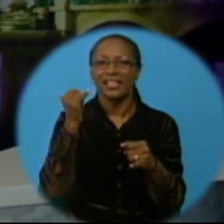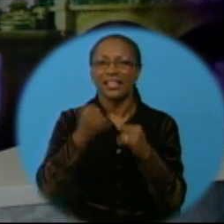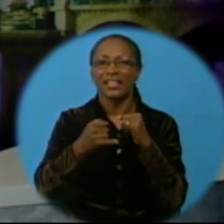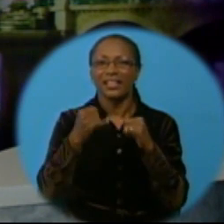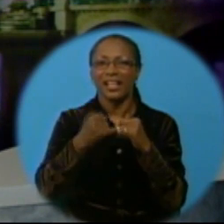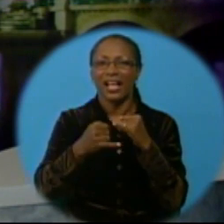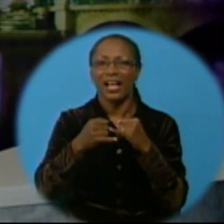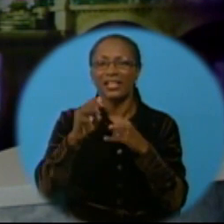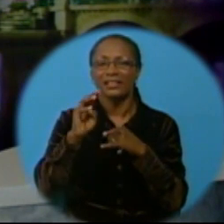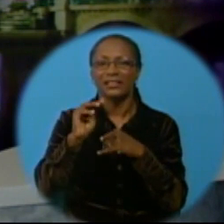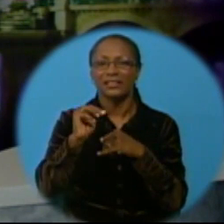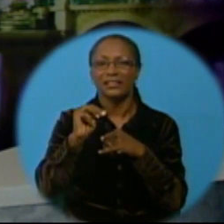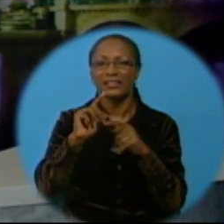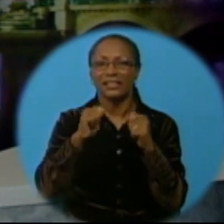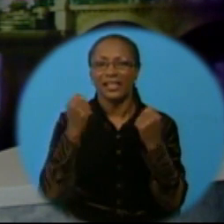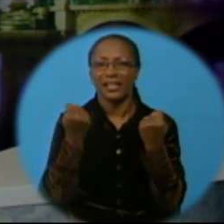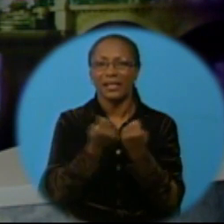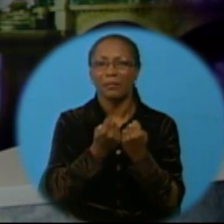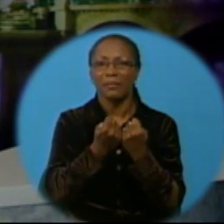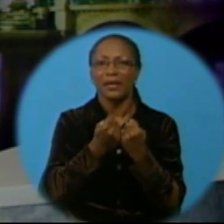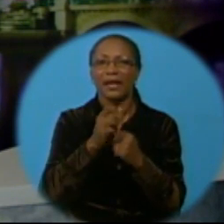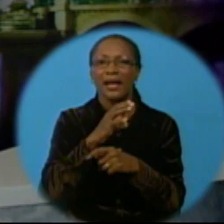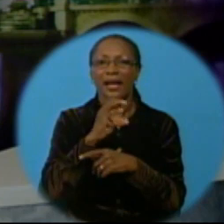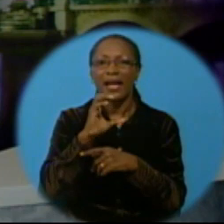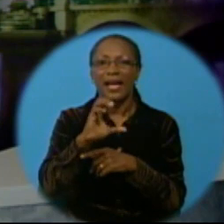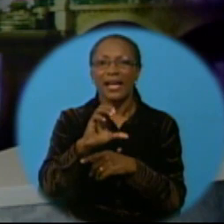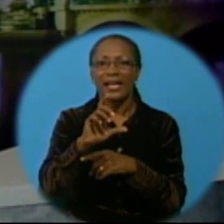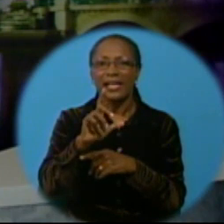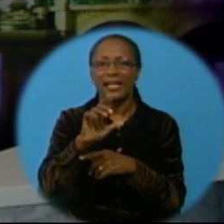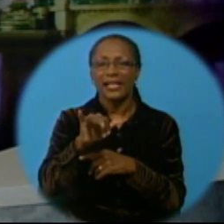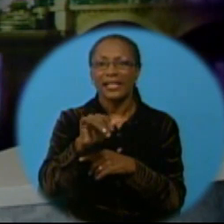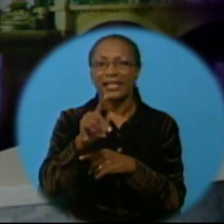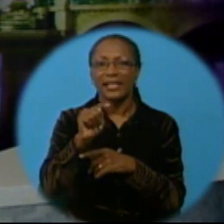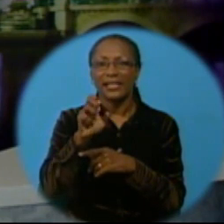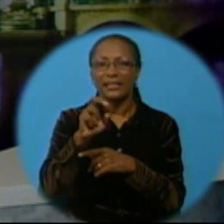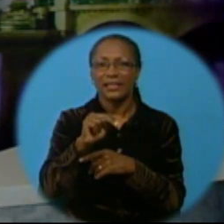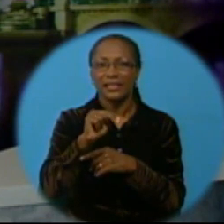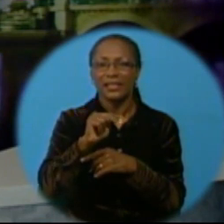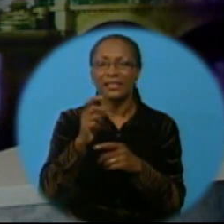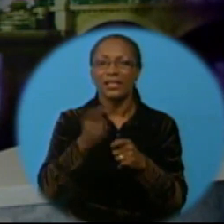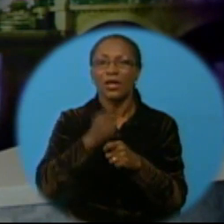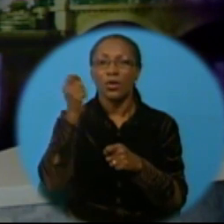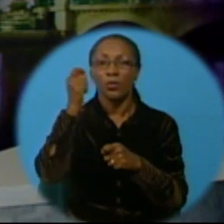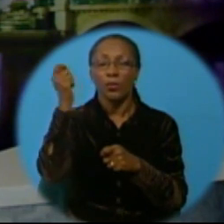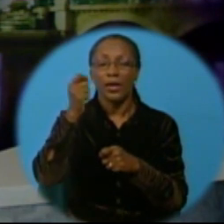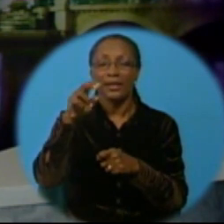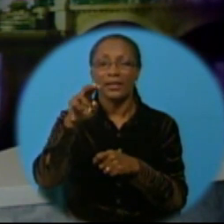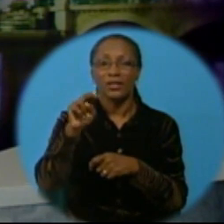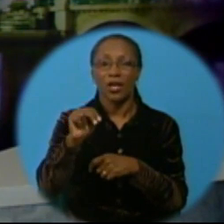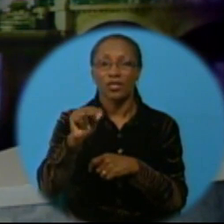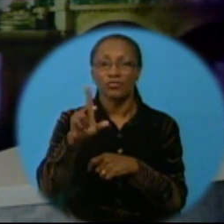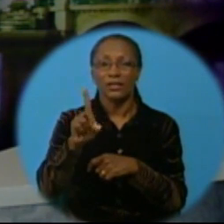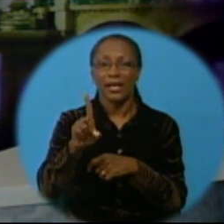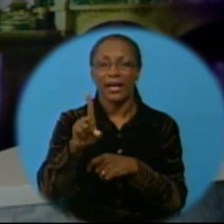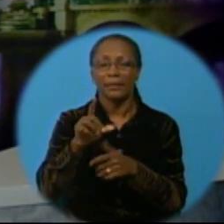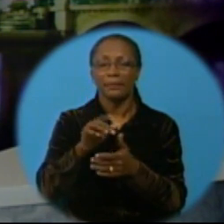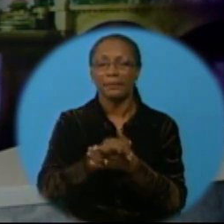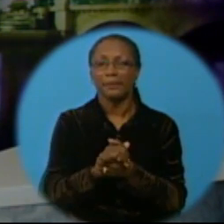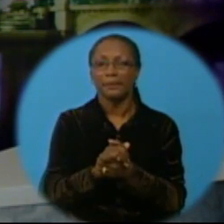While in the mid-table, Clayton's Colatonic Notre Dame beat Mockerson Brayden's Hill. We have highlights from those two fixtures.